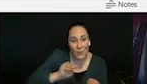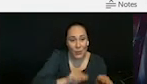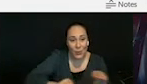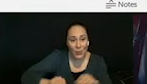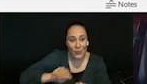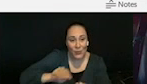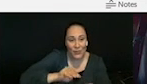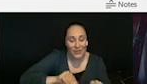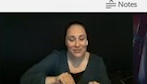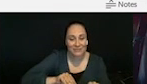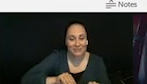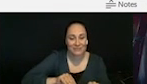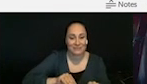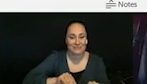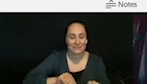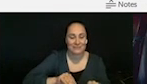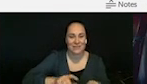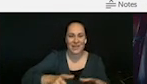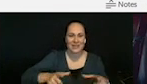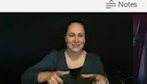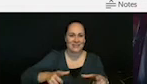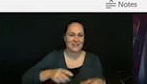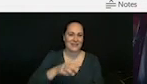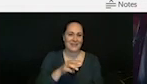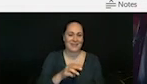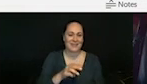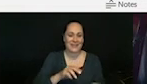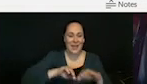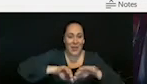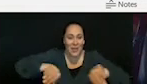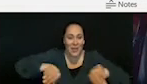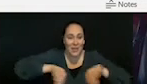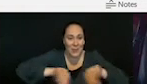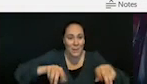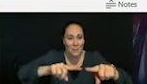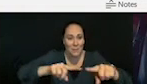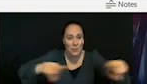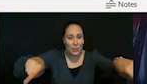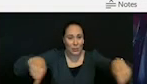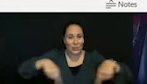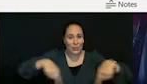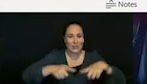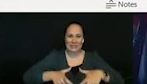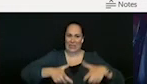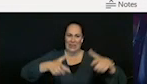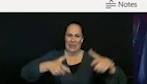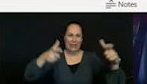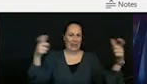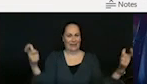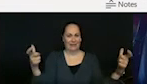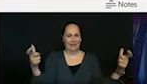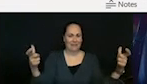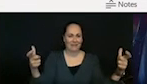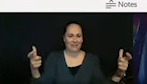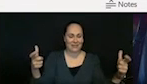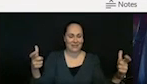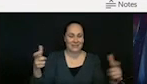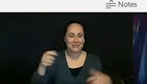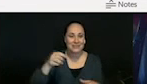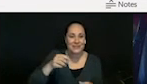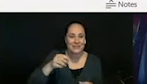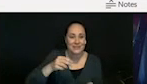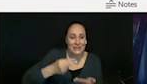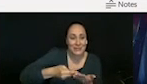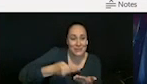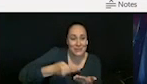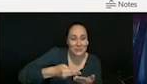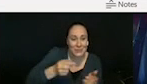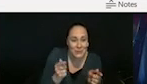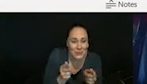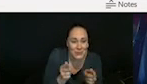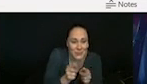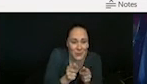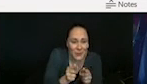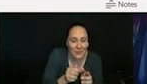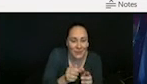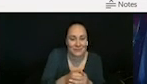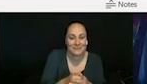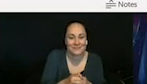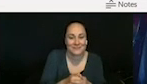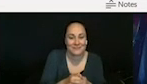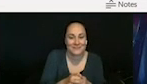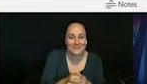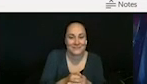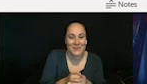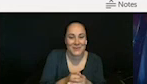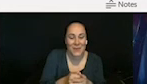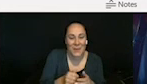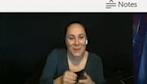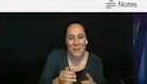large, right? Nothing would ever happen. Eventually, after enough time had elapsed, maybe there would be a little tiny wave at